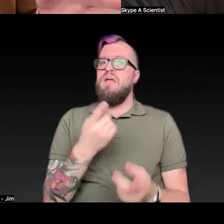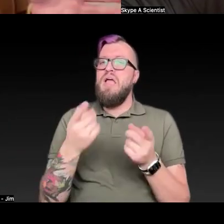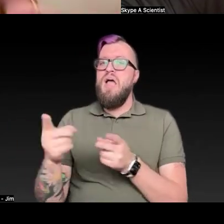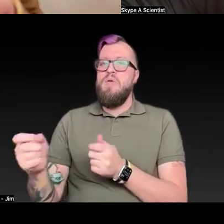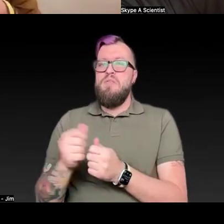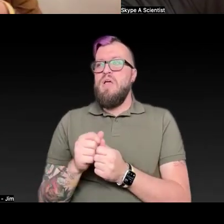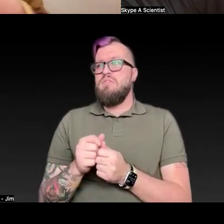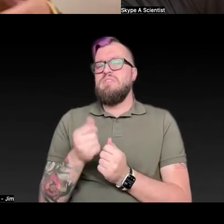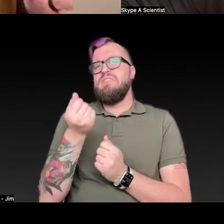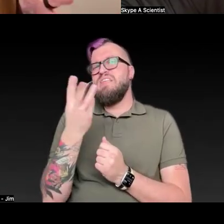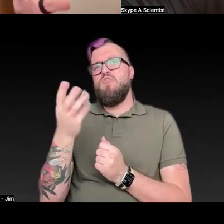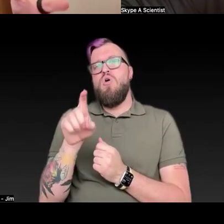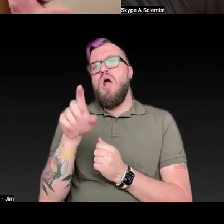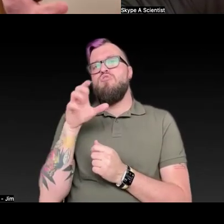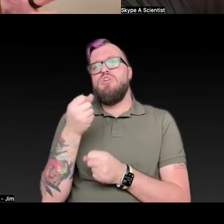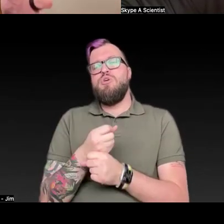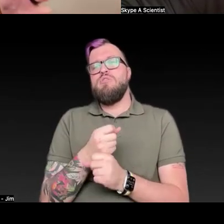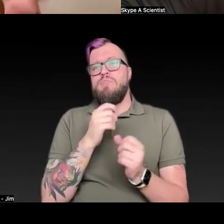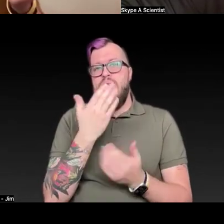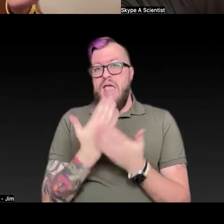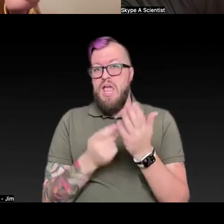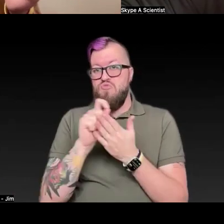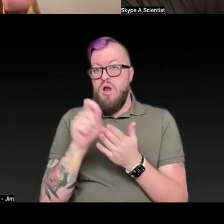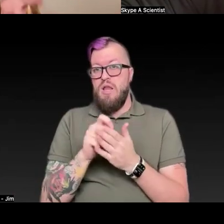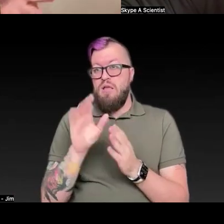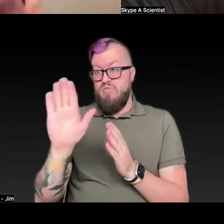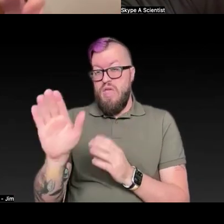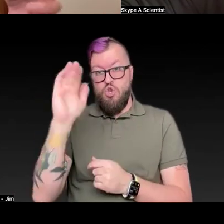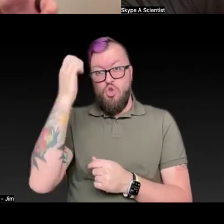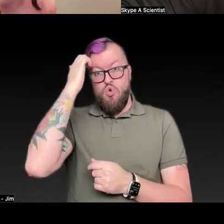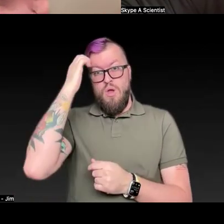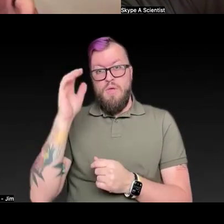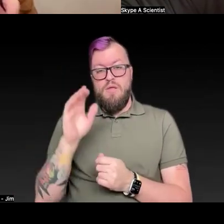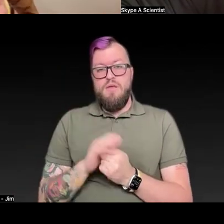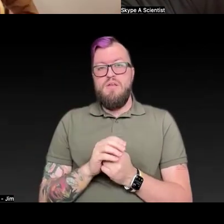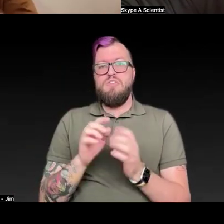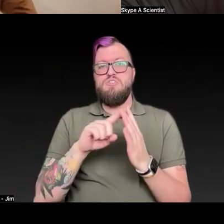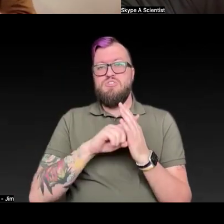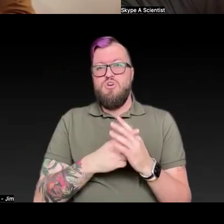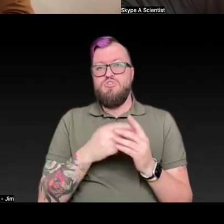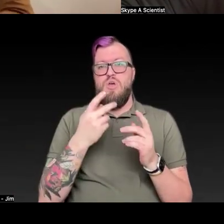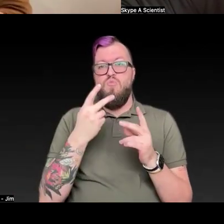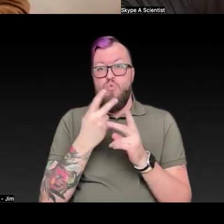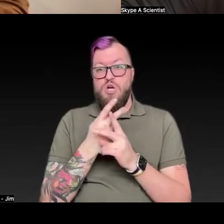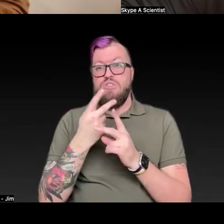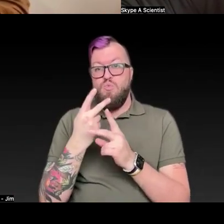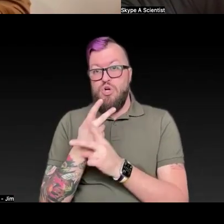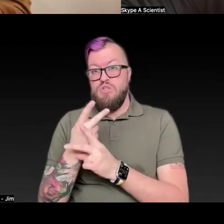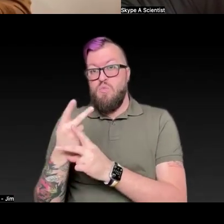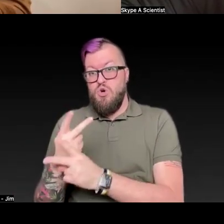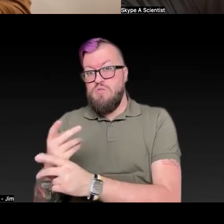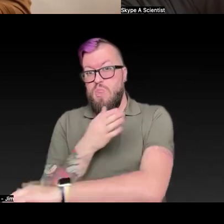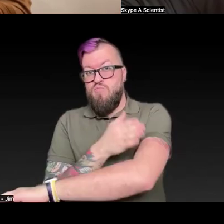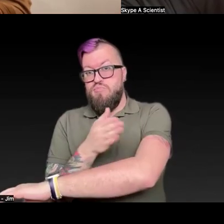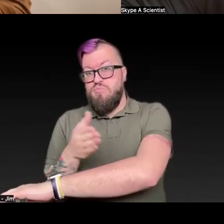the course of like several hundred years, handwriting in Europe in its Latin tends to get worse and worse and worse and worse